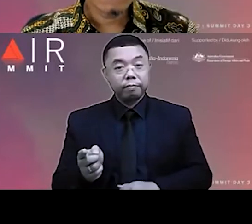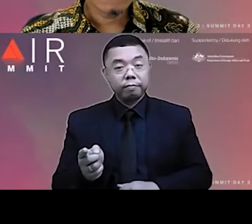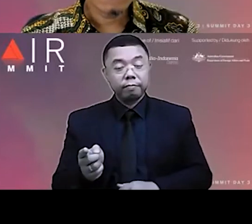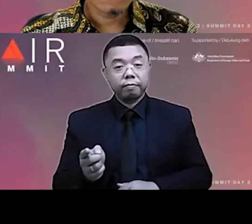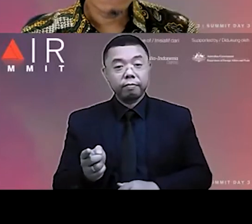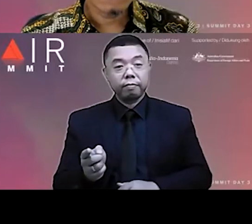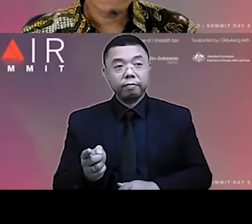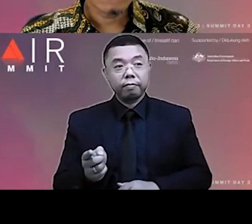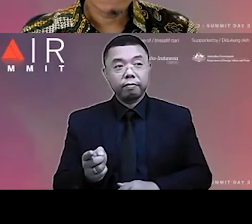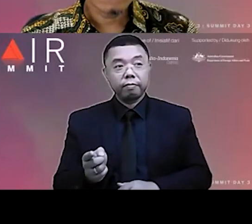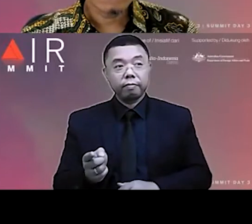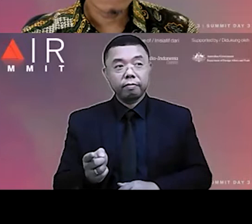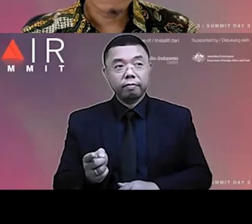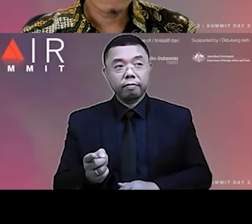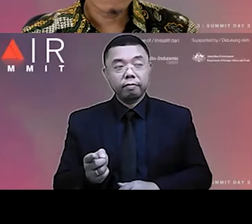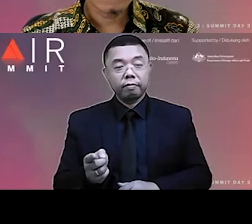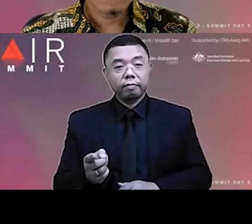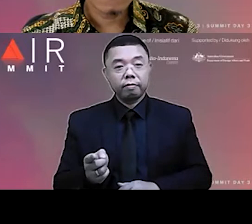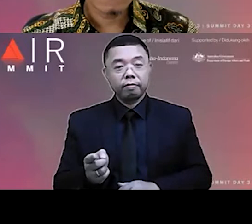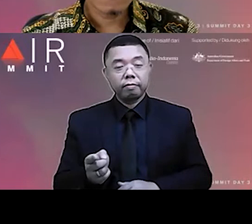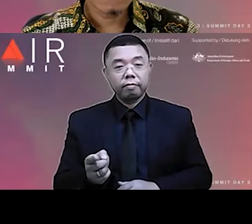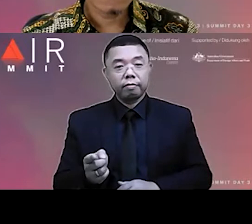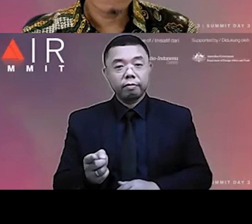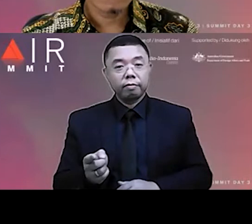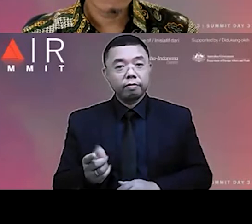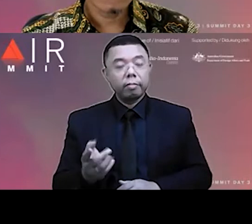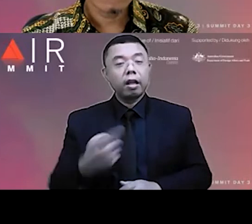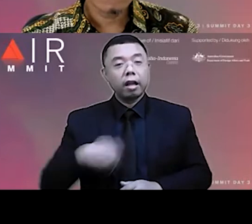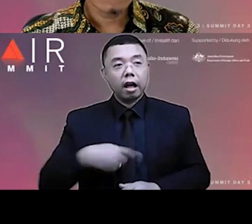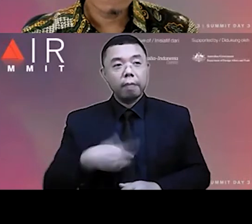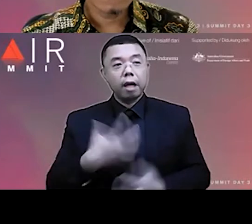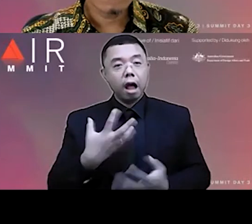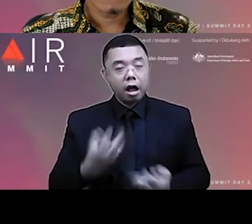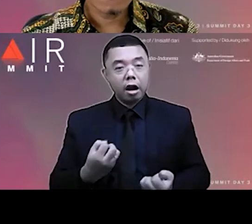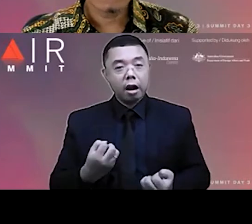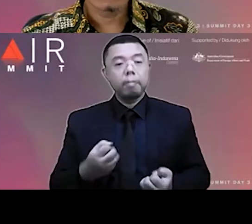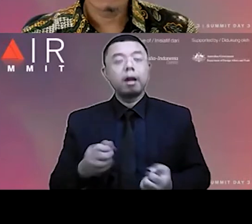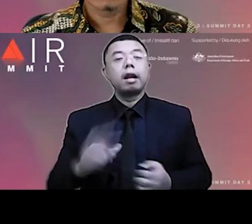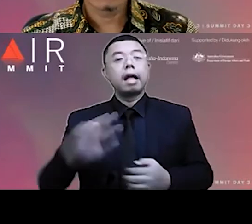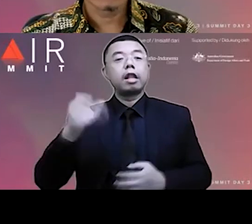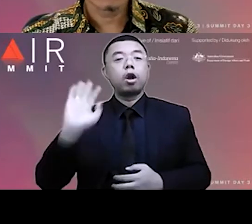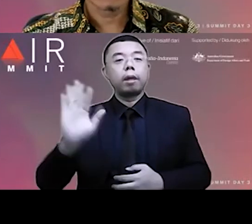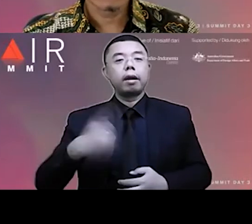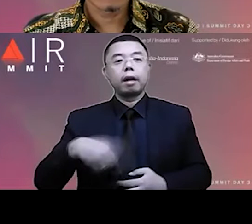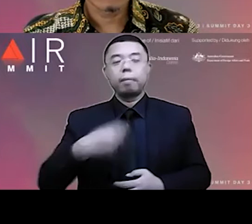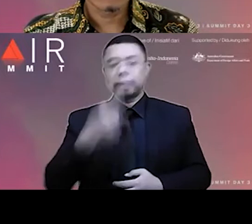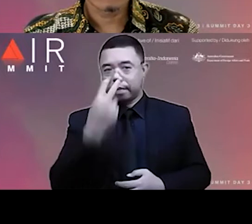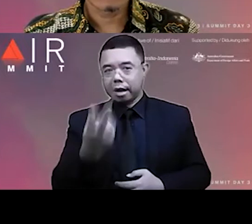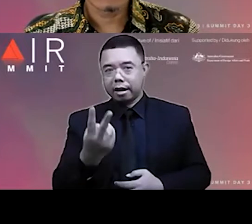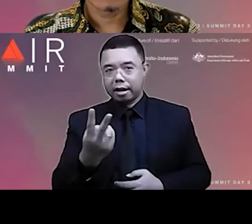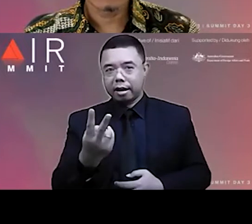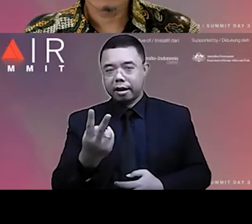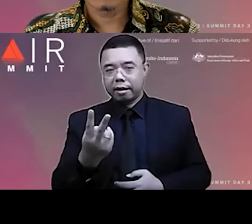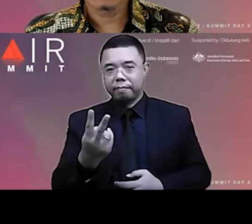will go very soon next year, and we are looking forward to seeing that, Helen. And does anyone else have any